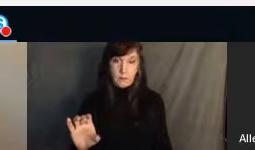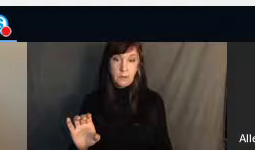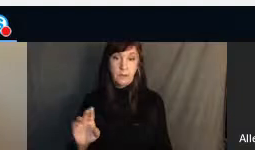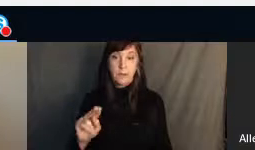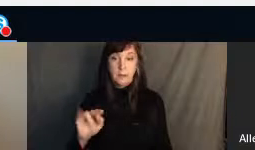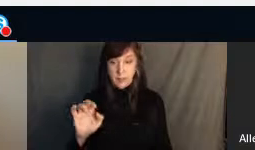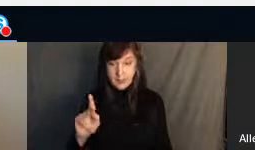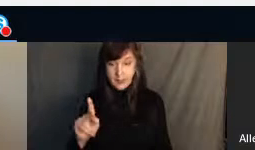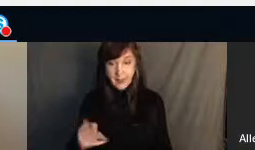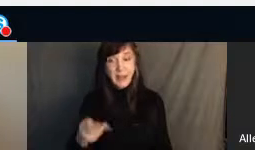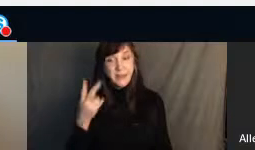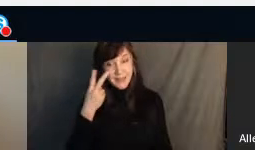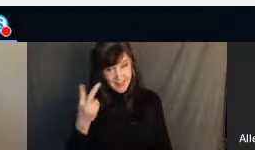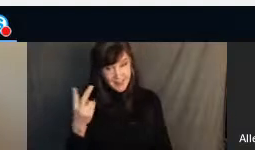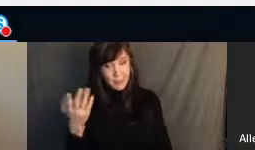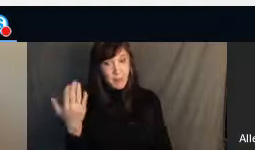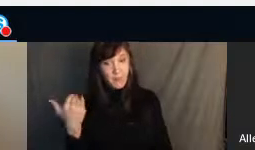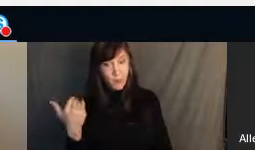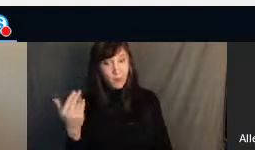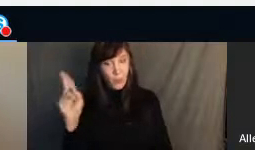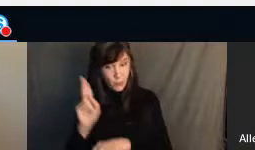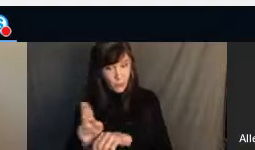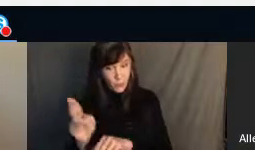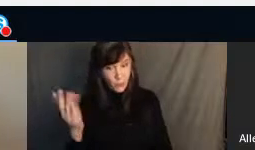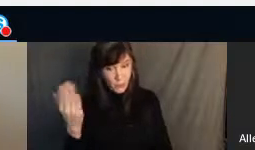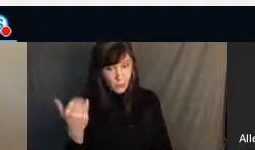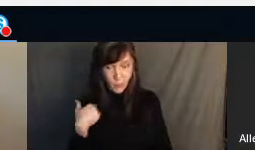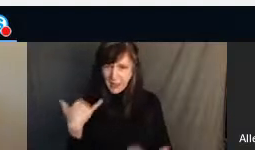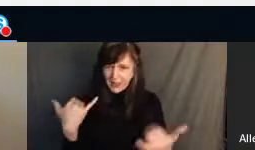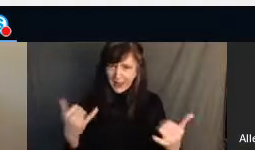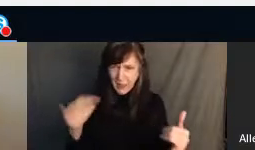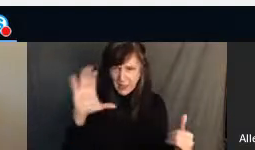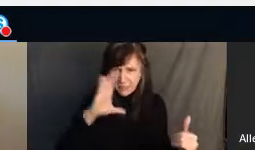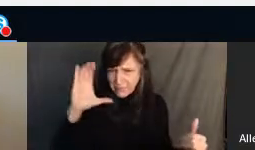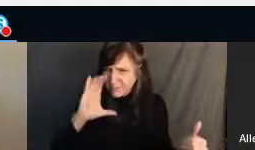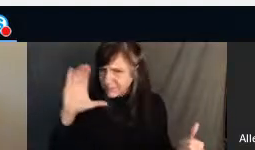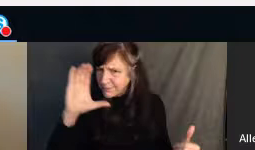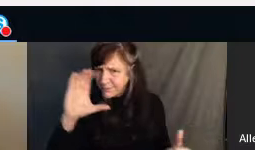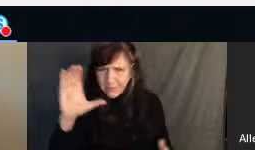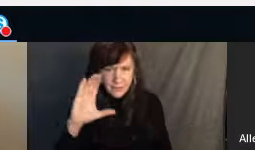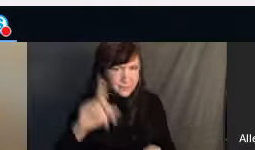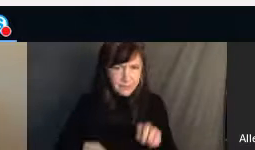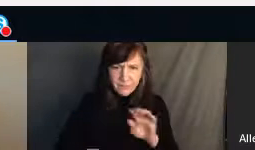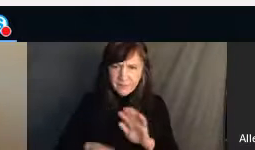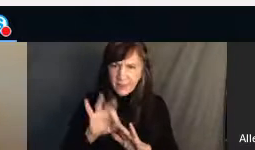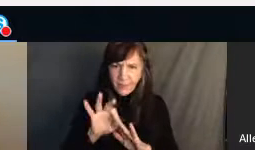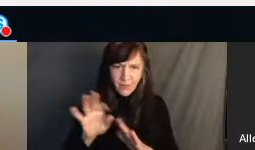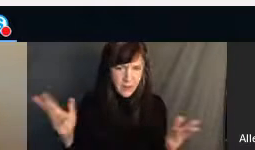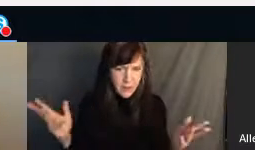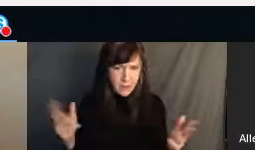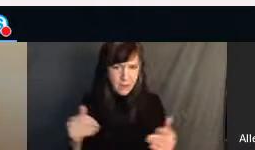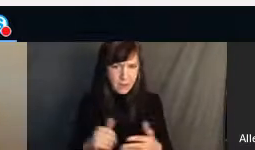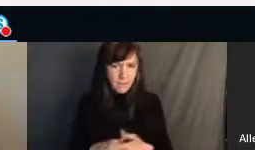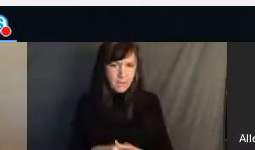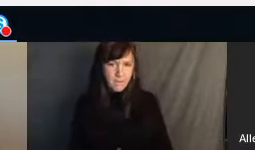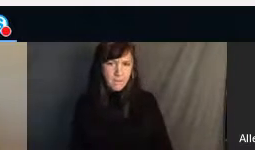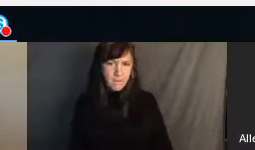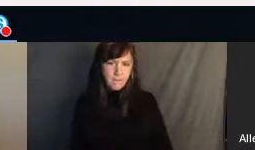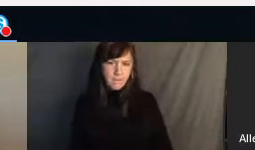it and used it a few times, but for some reason it is not listed